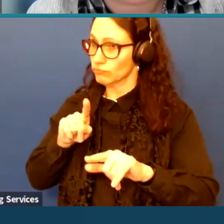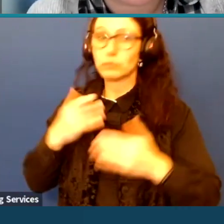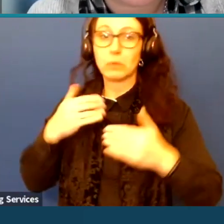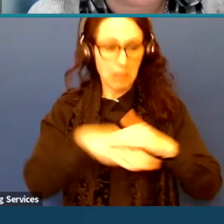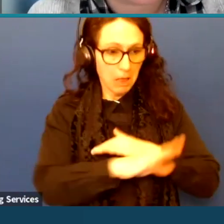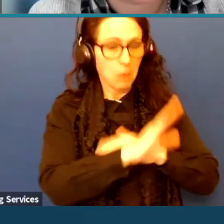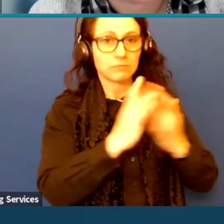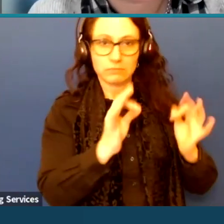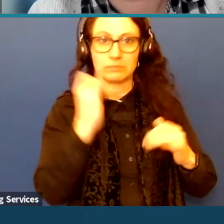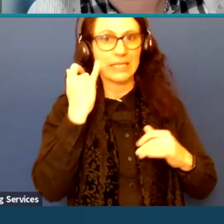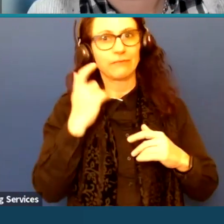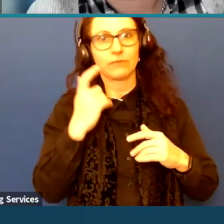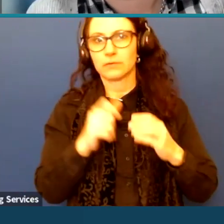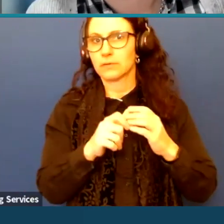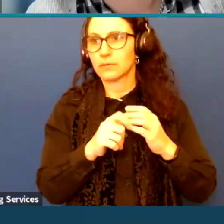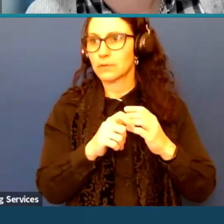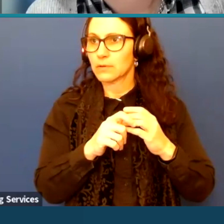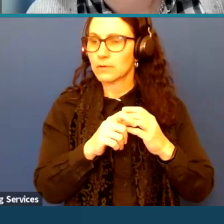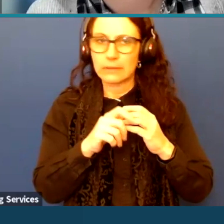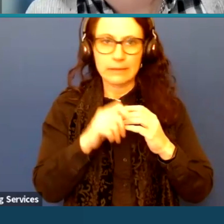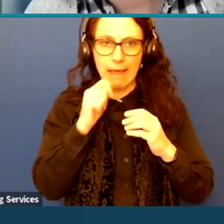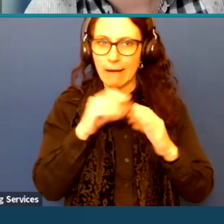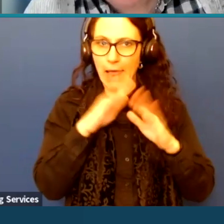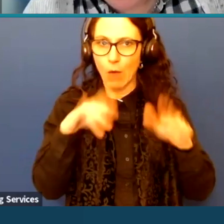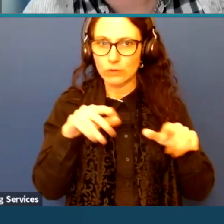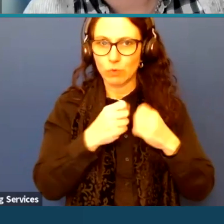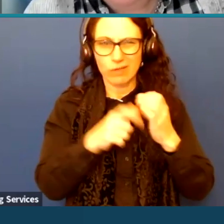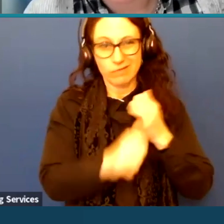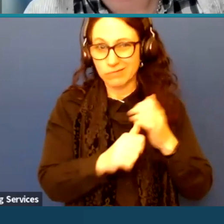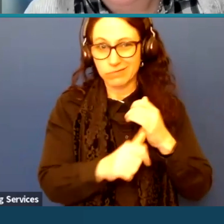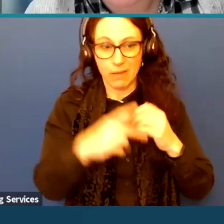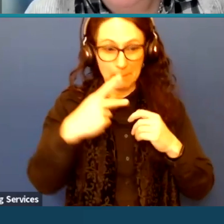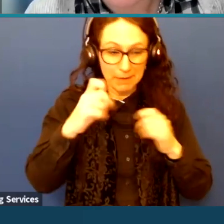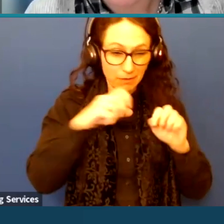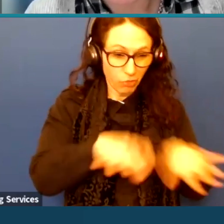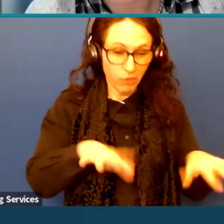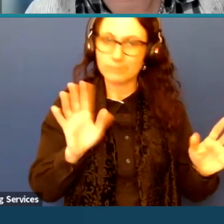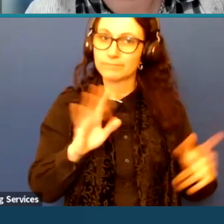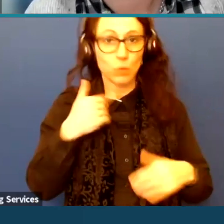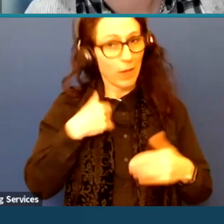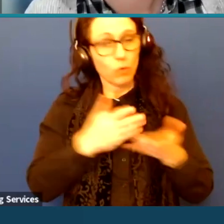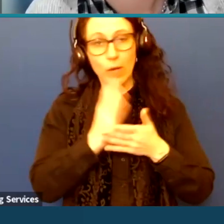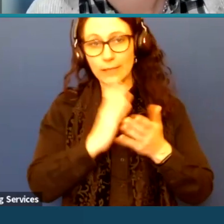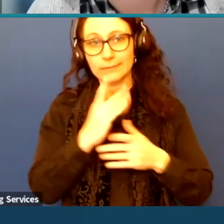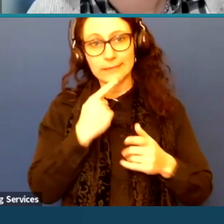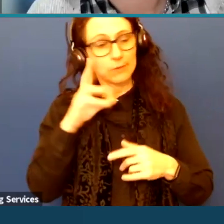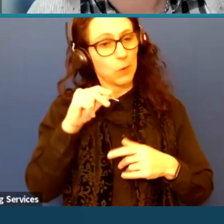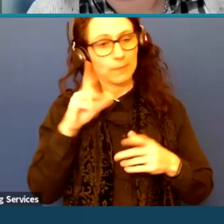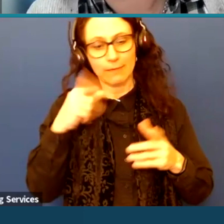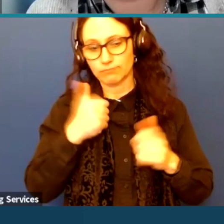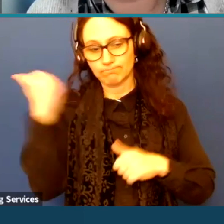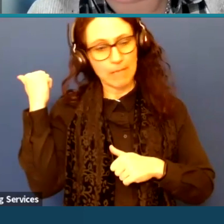housebroken, it's not under control, it's not behaving properly, you do have the right as a business to have that animal removed.